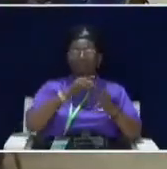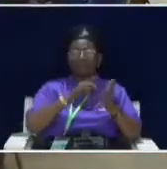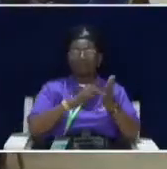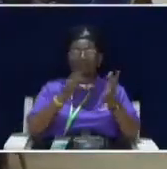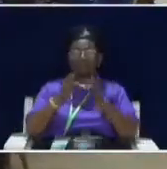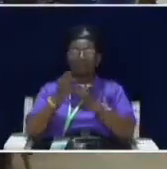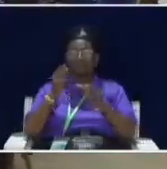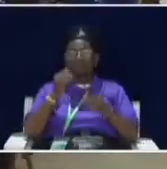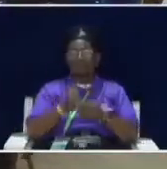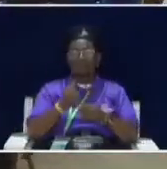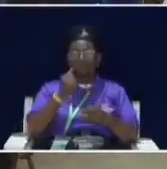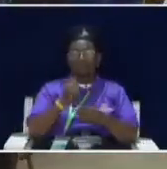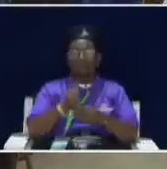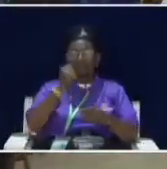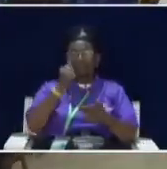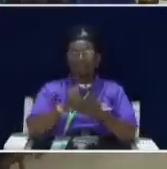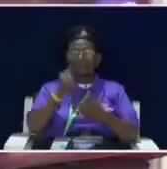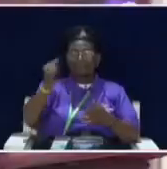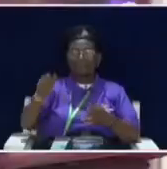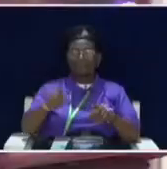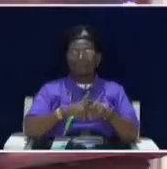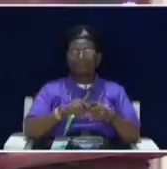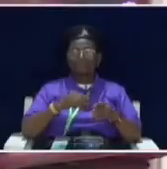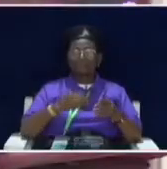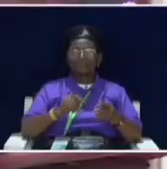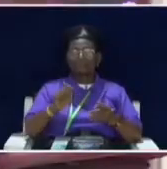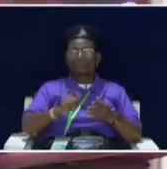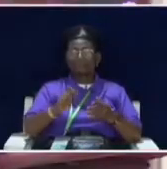tonight. Amen. So you write down your next prayer